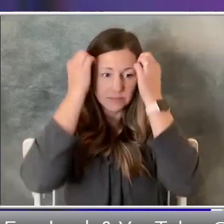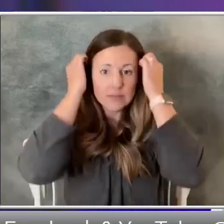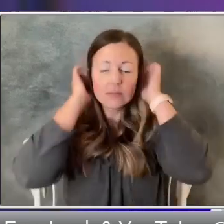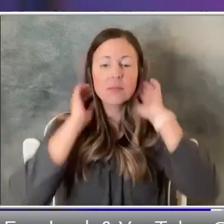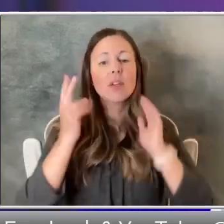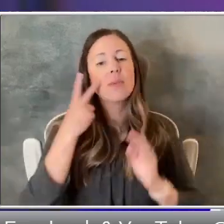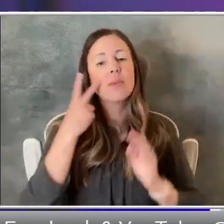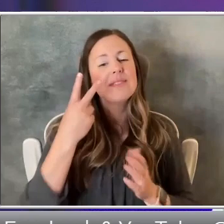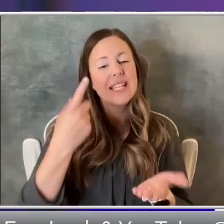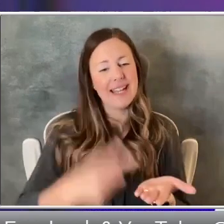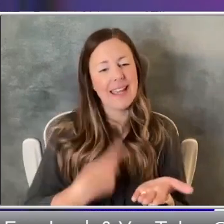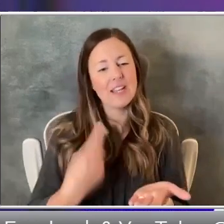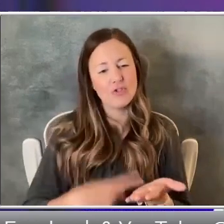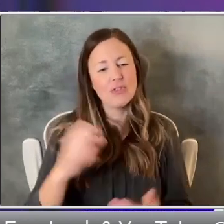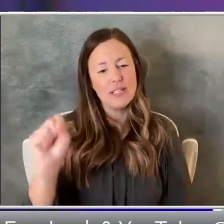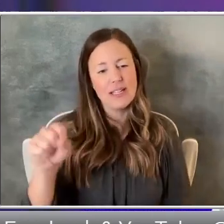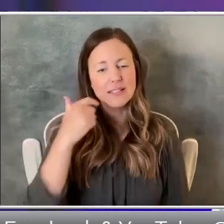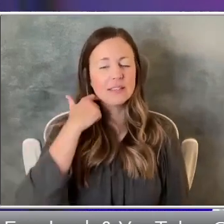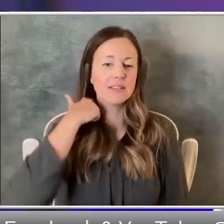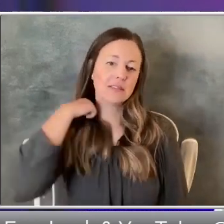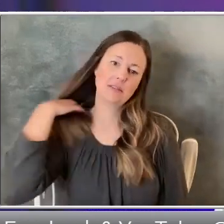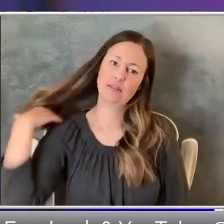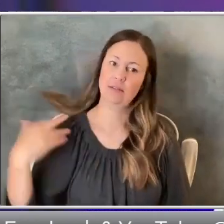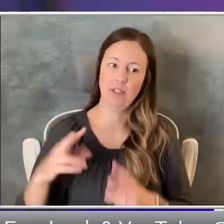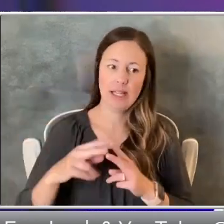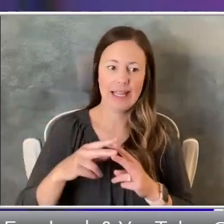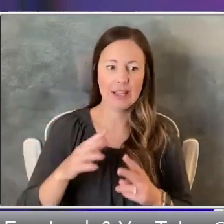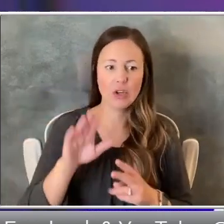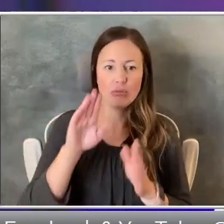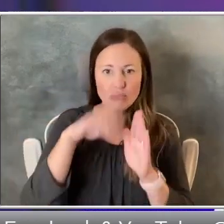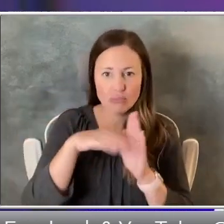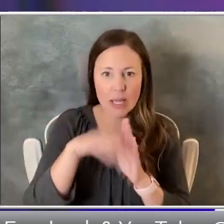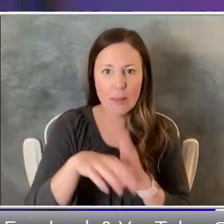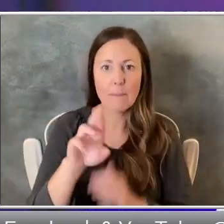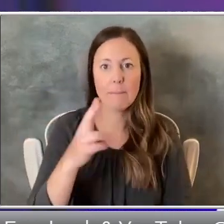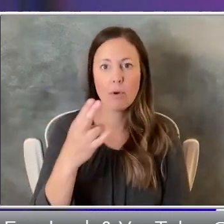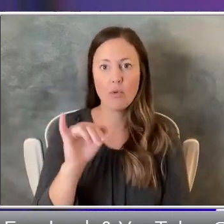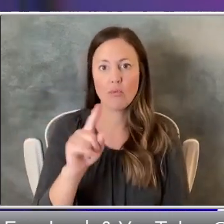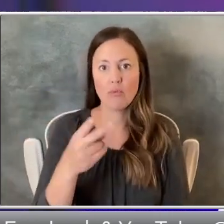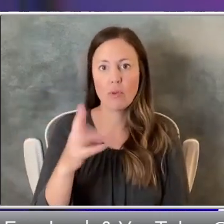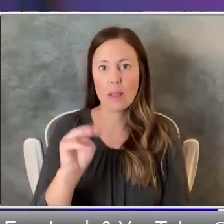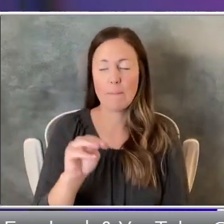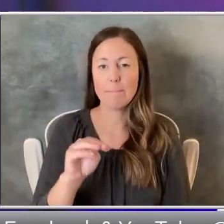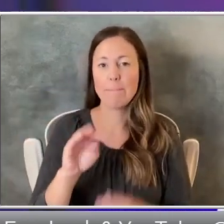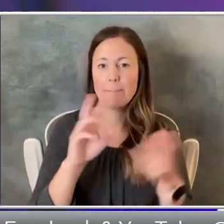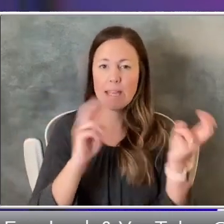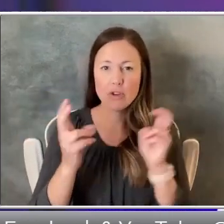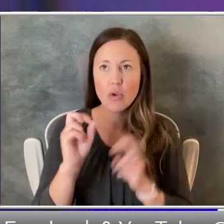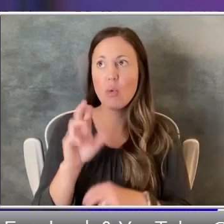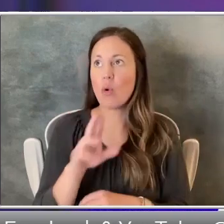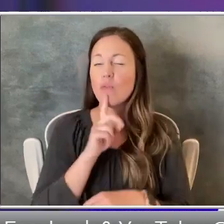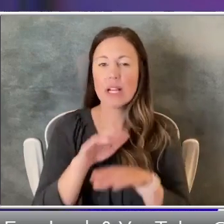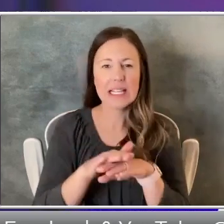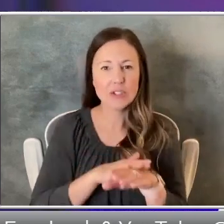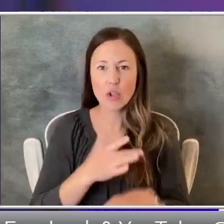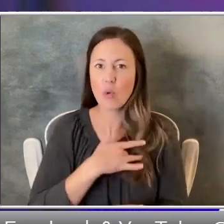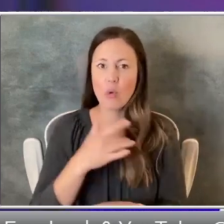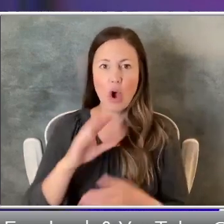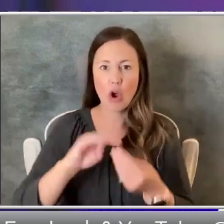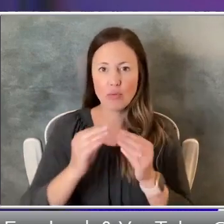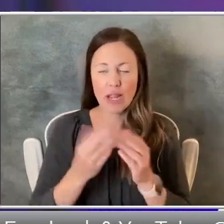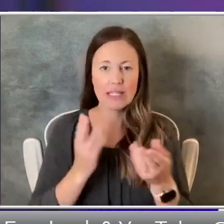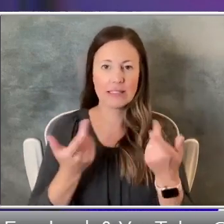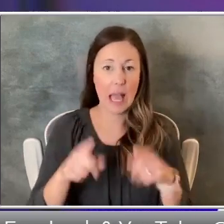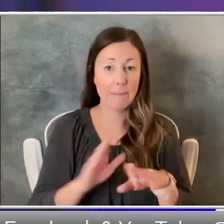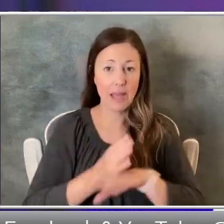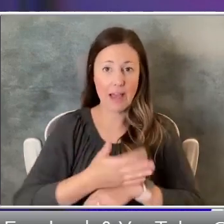occasionally, yes. Okay. Either rhythm issues that have happened after COVID, or patients that have really slow heart rates that happen after COVID or in the